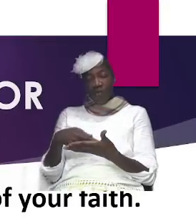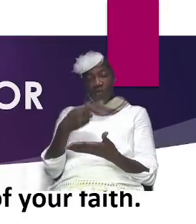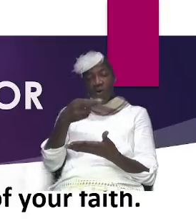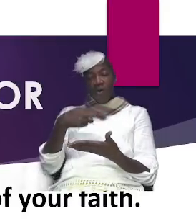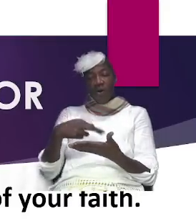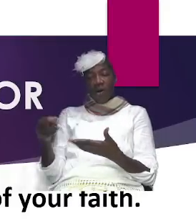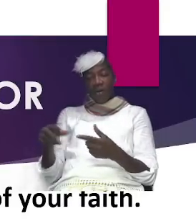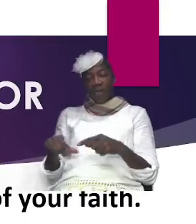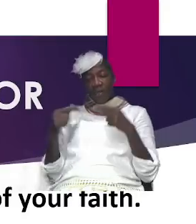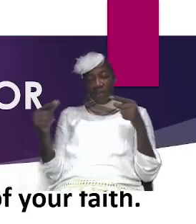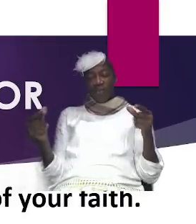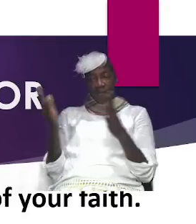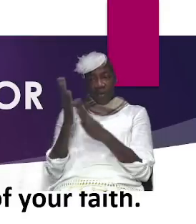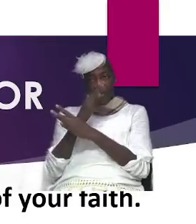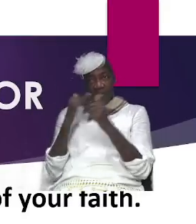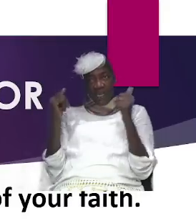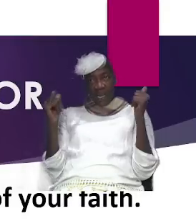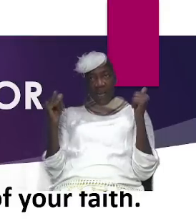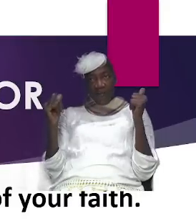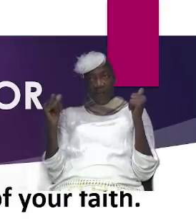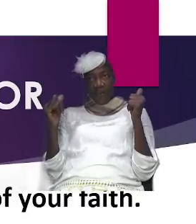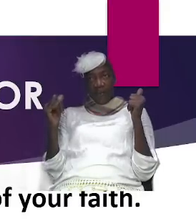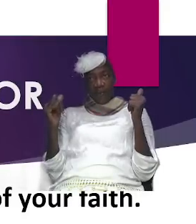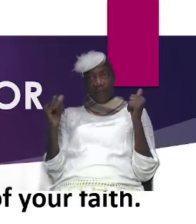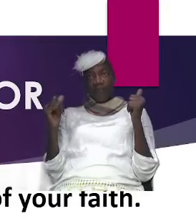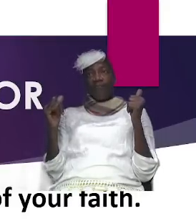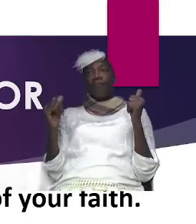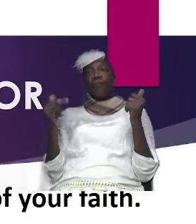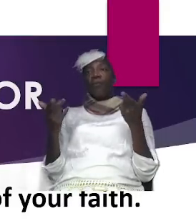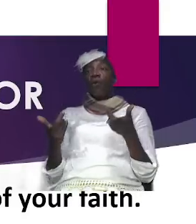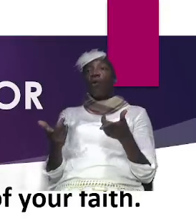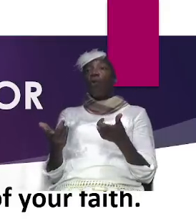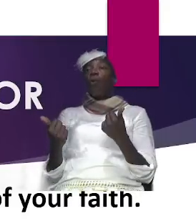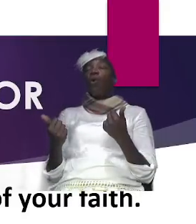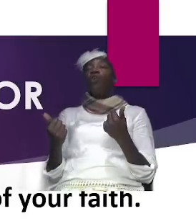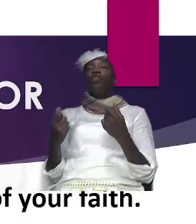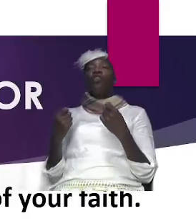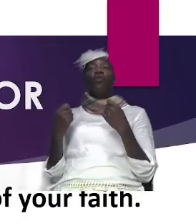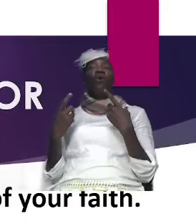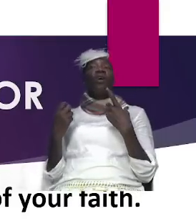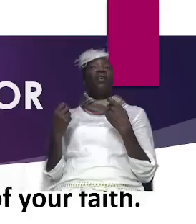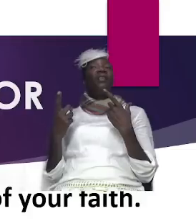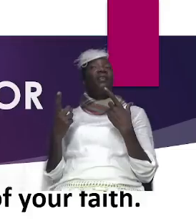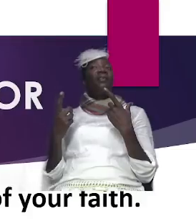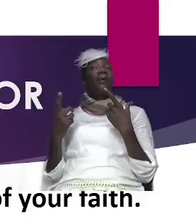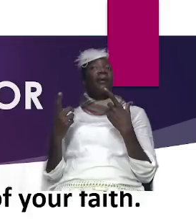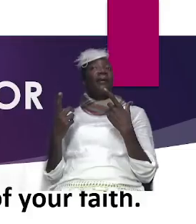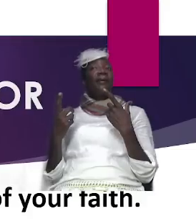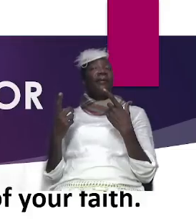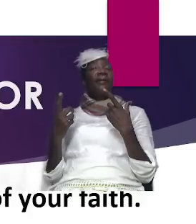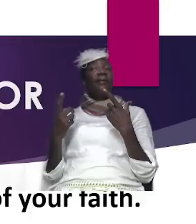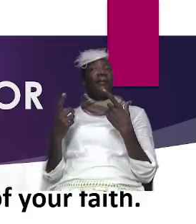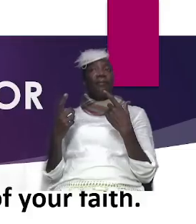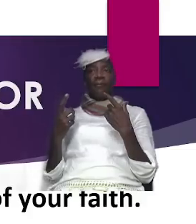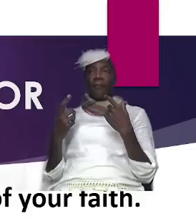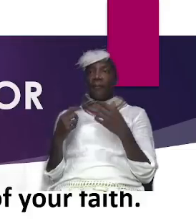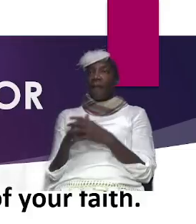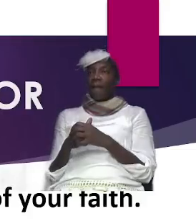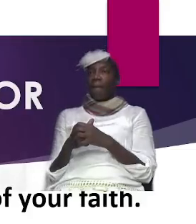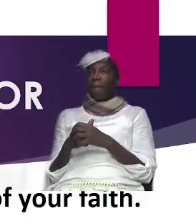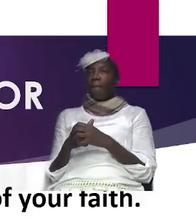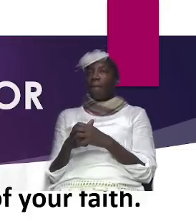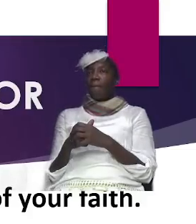heaven. And so I want us to understand, saints of God, that it is extremely important that